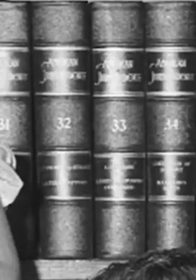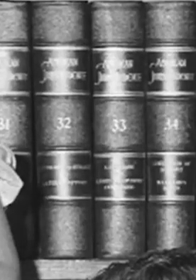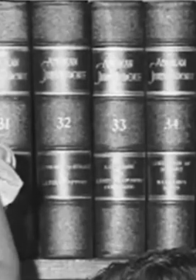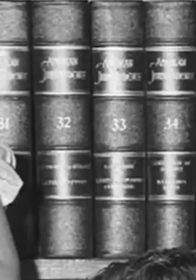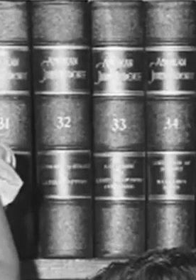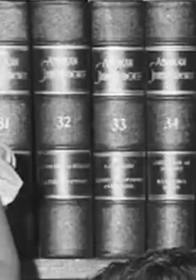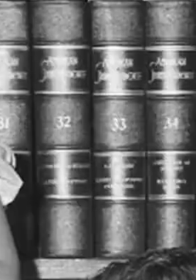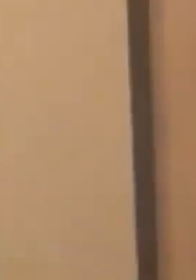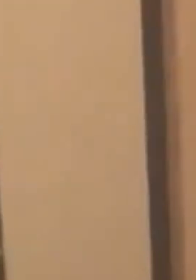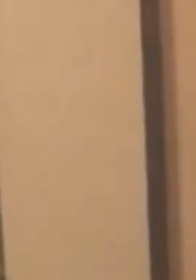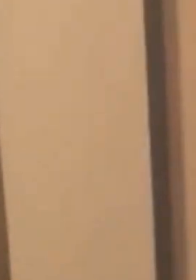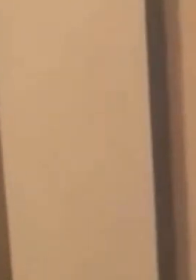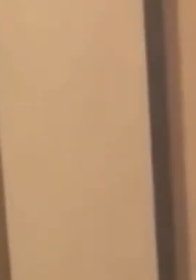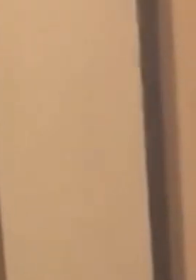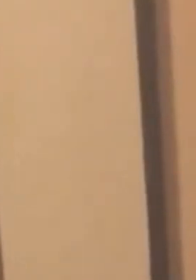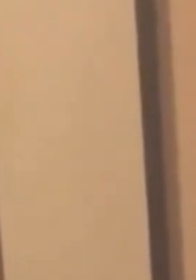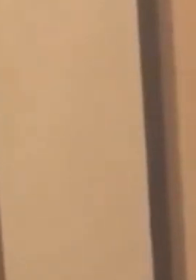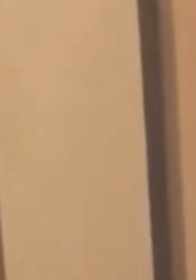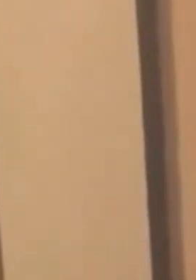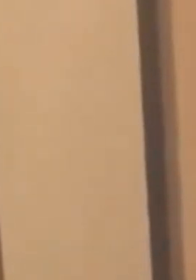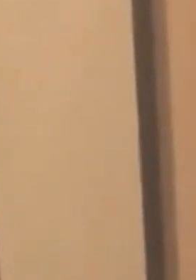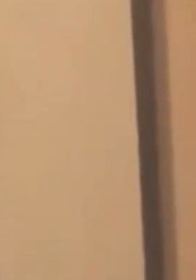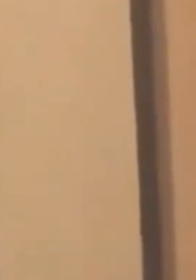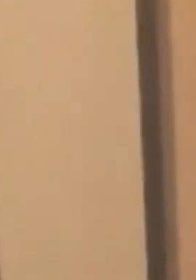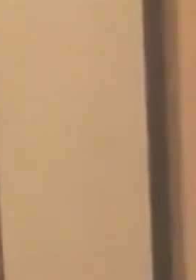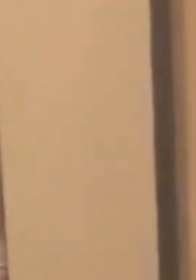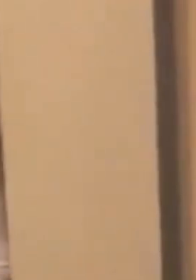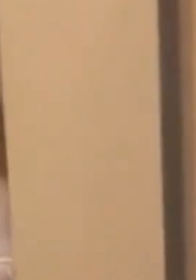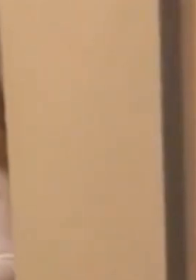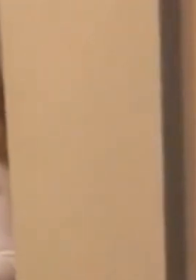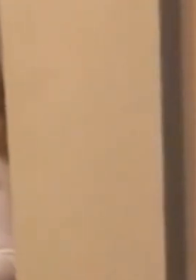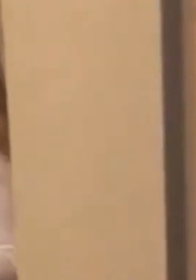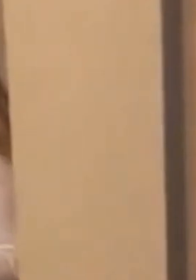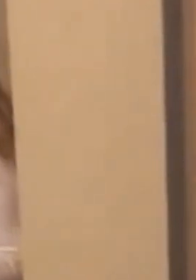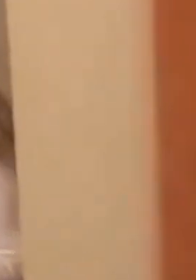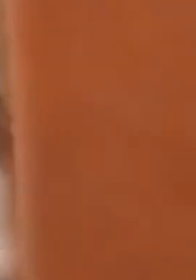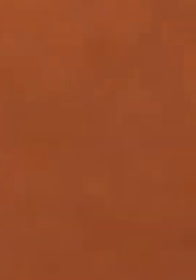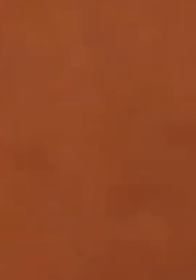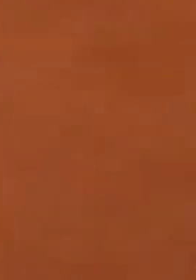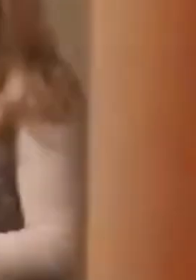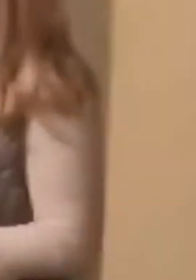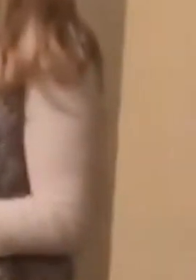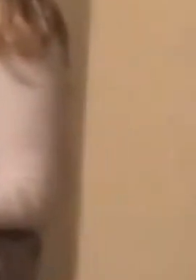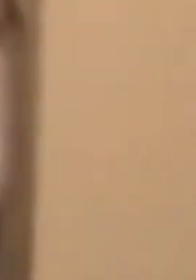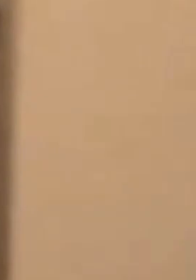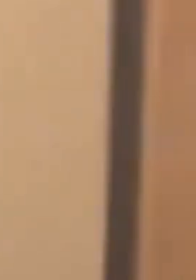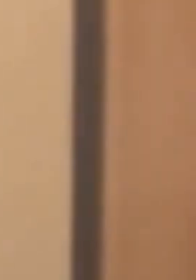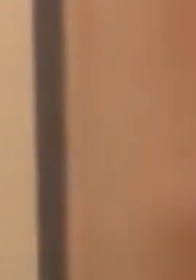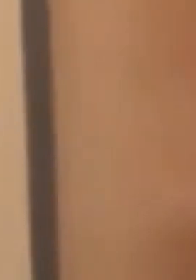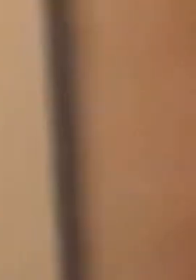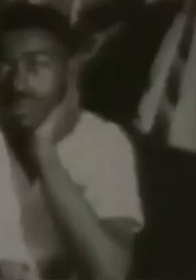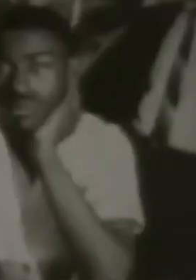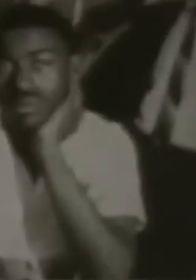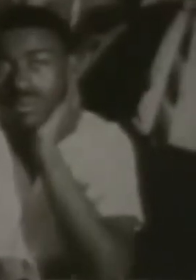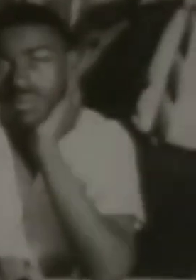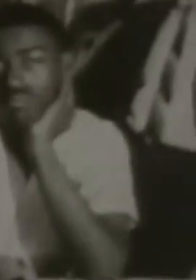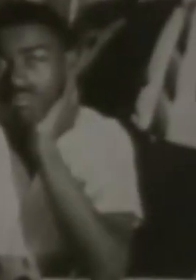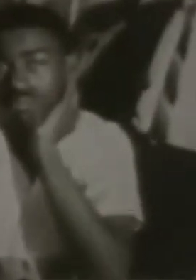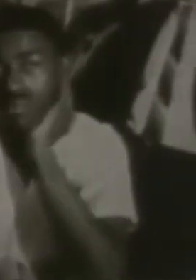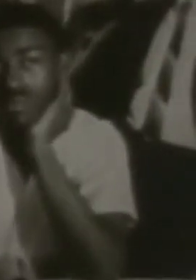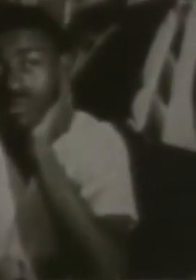decades later. So Karen isn't always just a woman who likes to speak to the manager. It's much deeper than that.